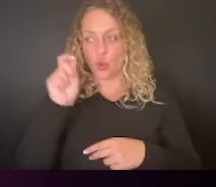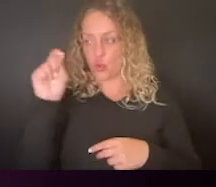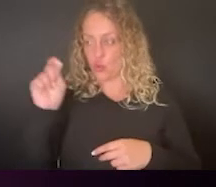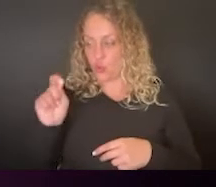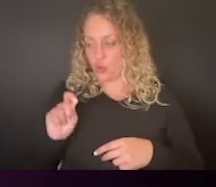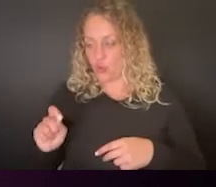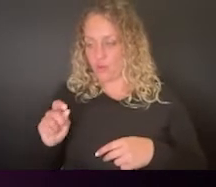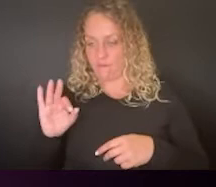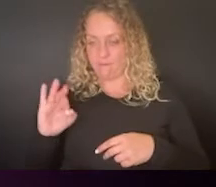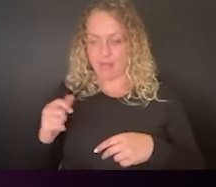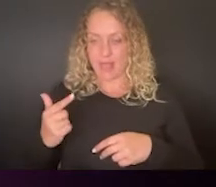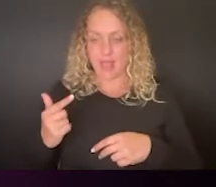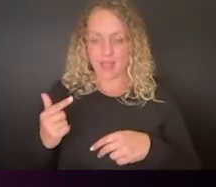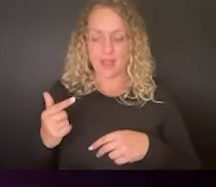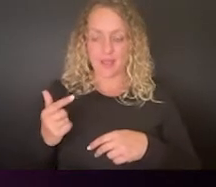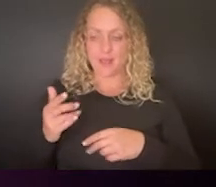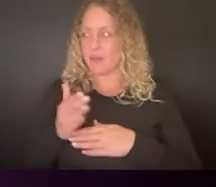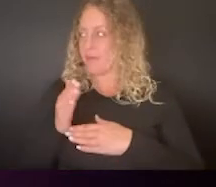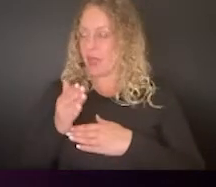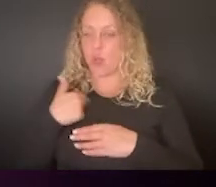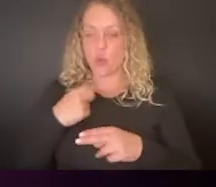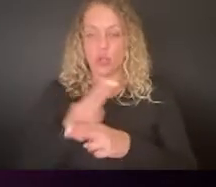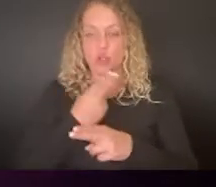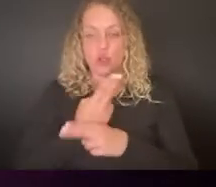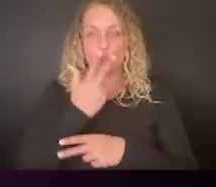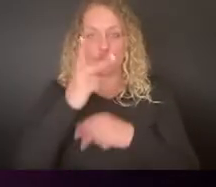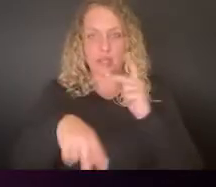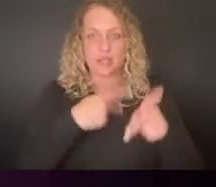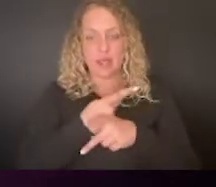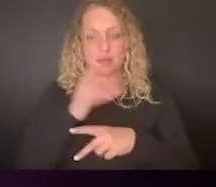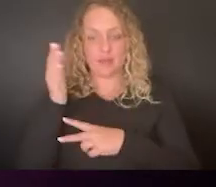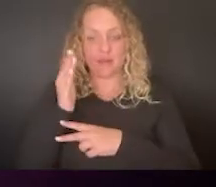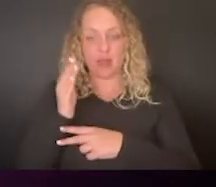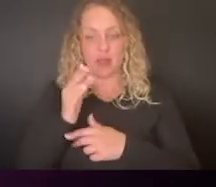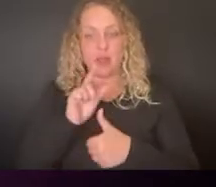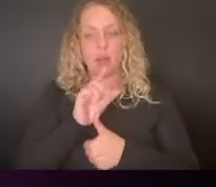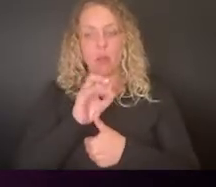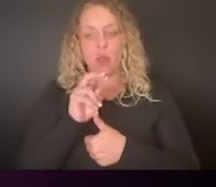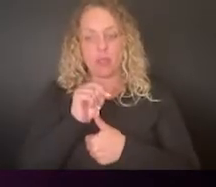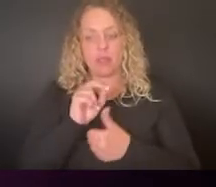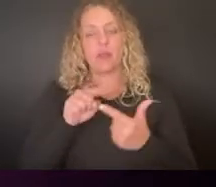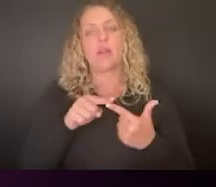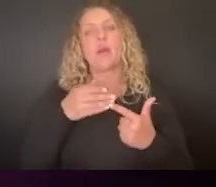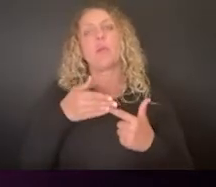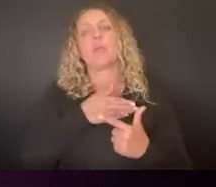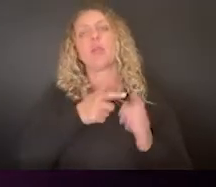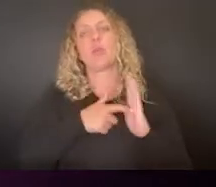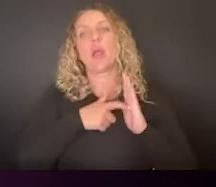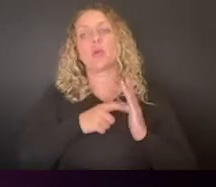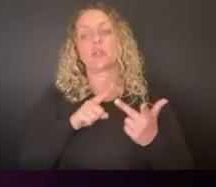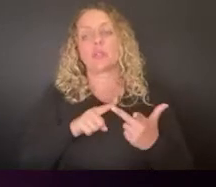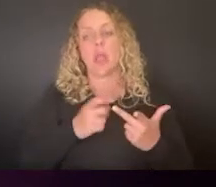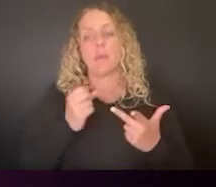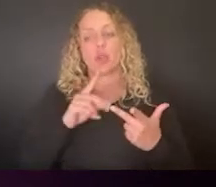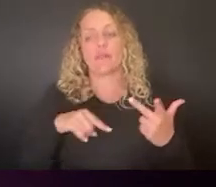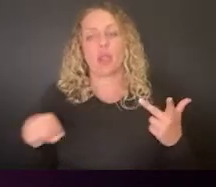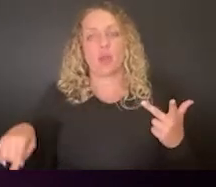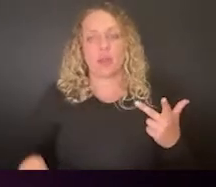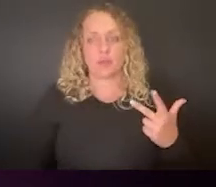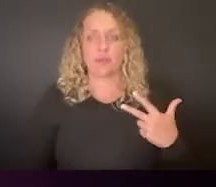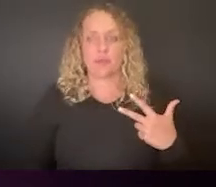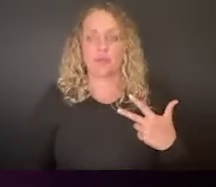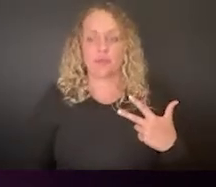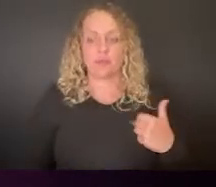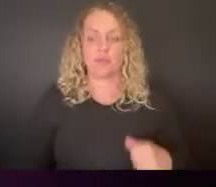refresh was actually happening. So what flags did we use in this case? Well, we used